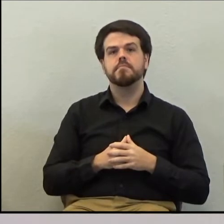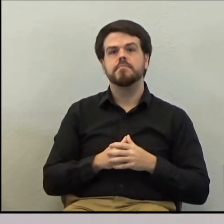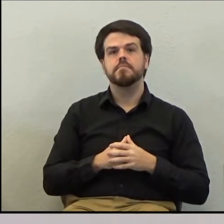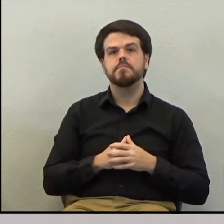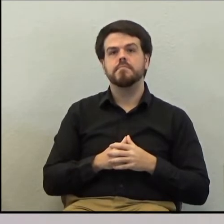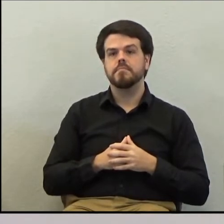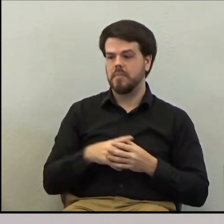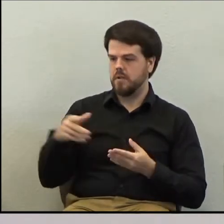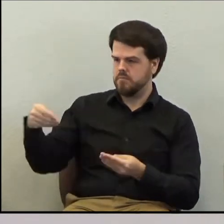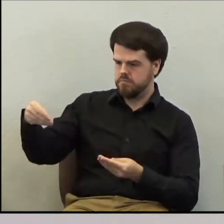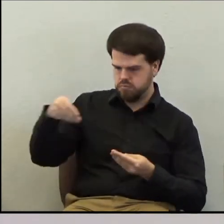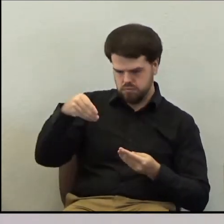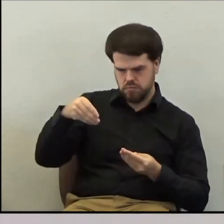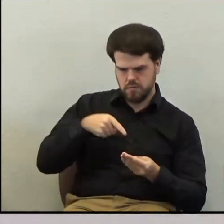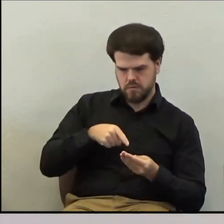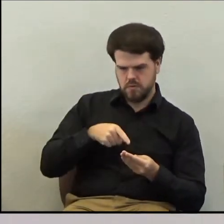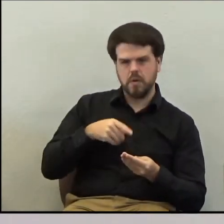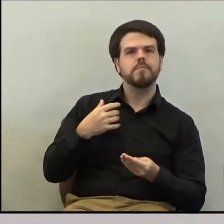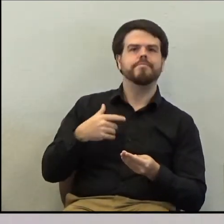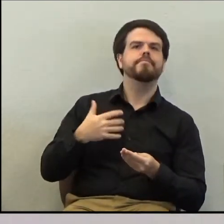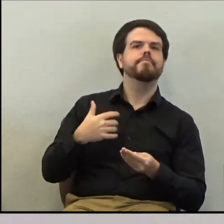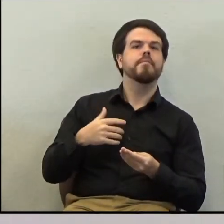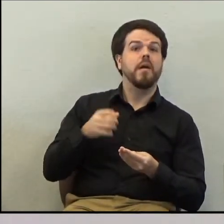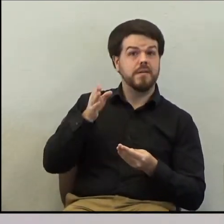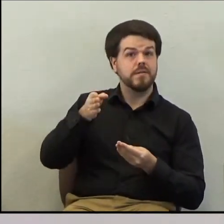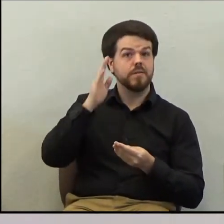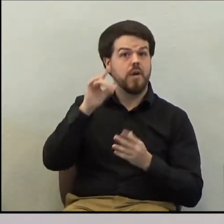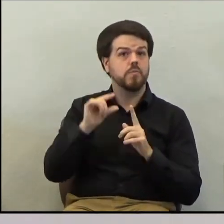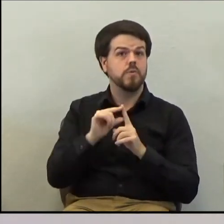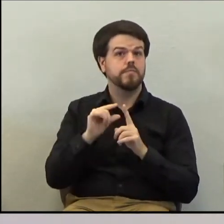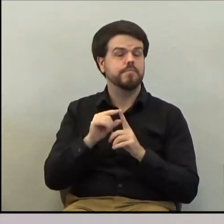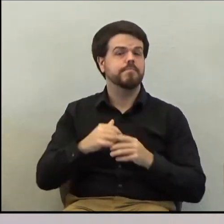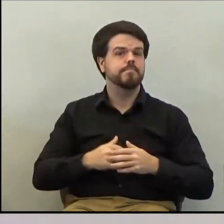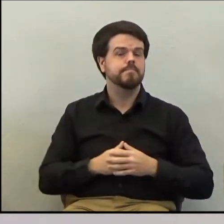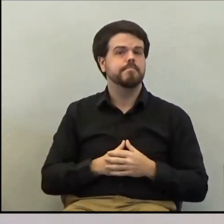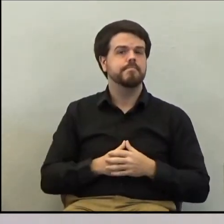this is the very word of God.